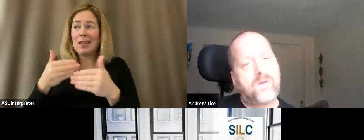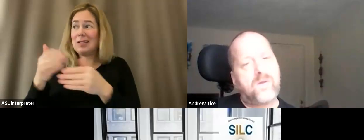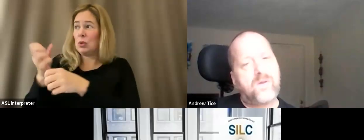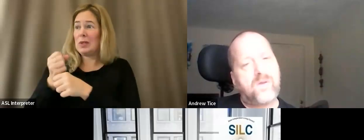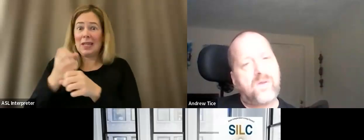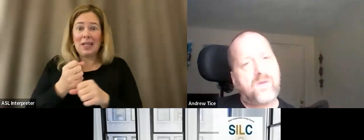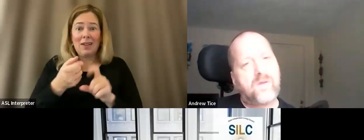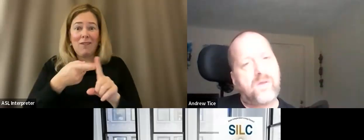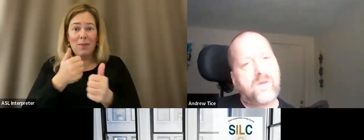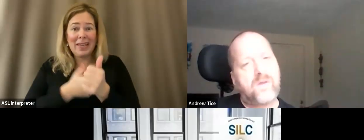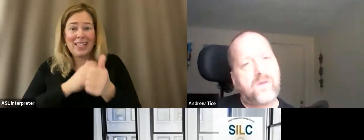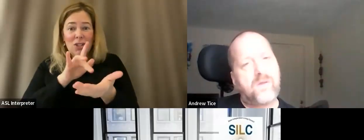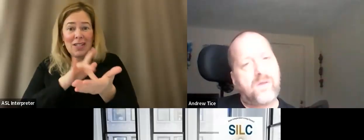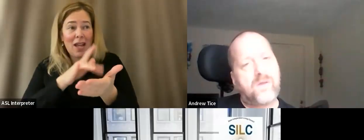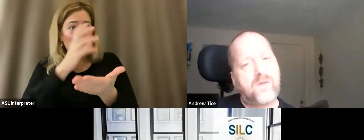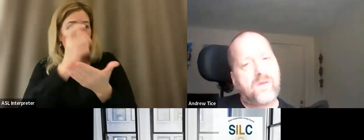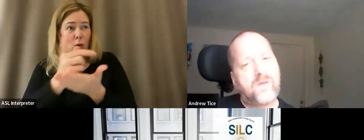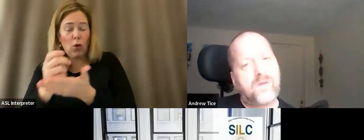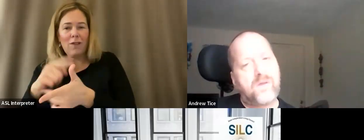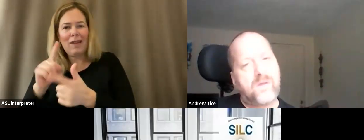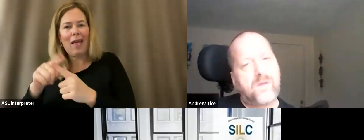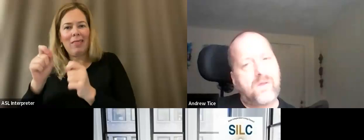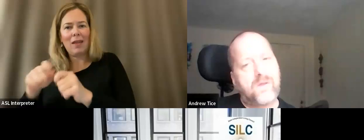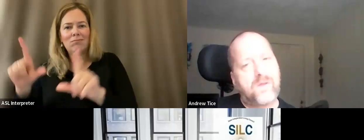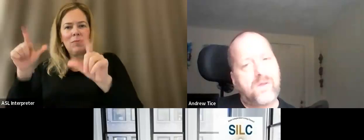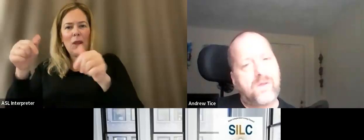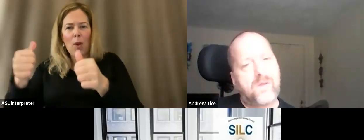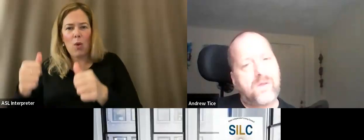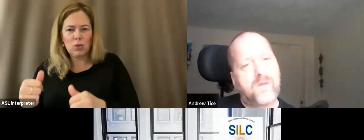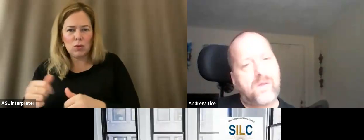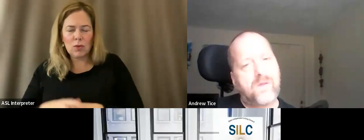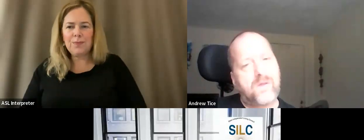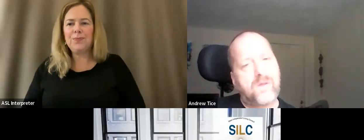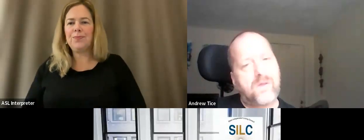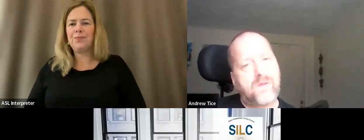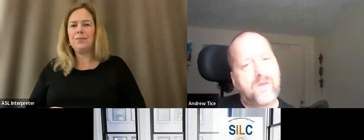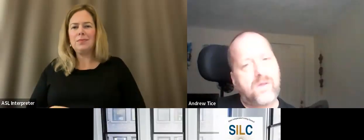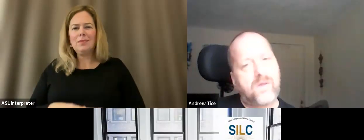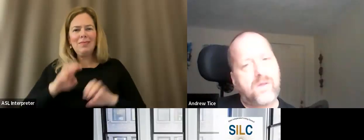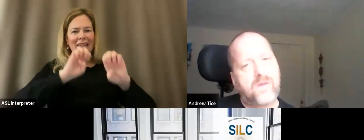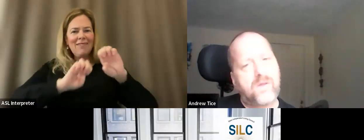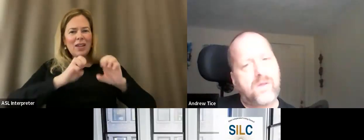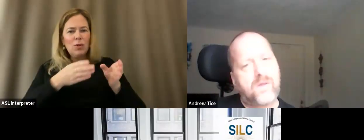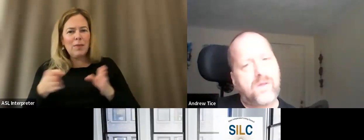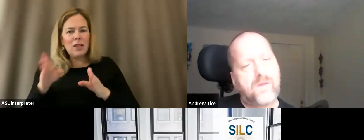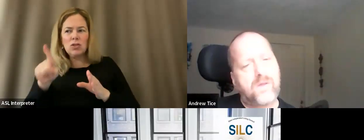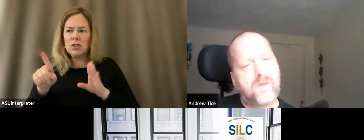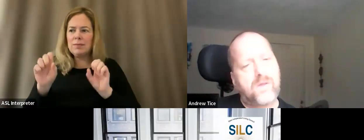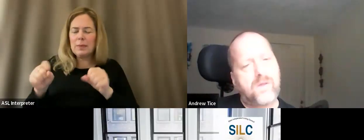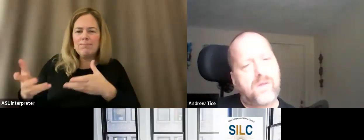by ACL. The evaluation plan should also include a method to gather input from